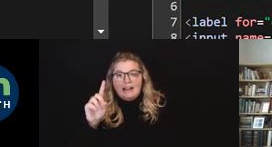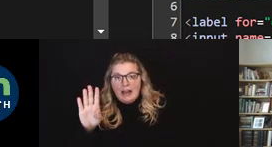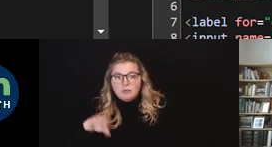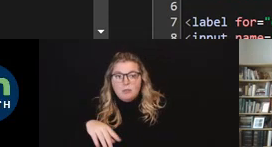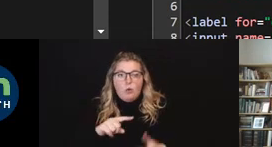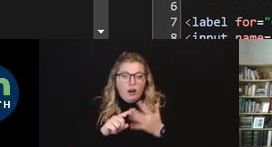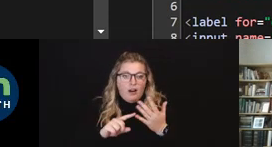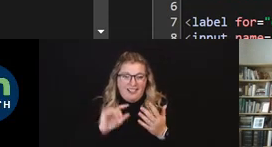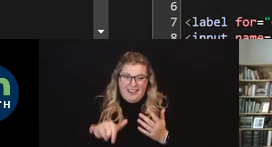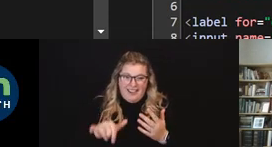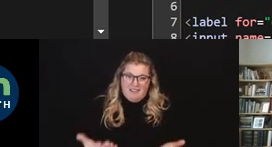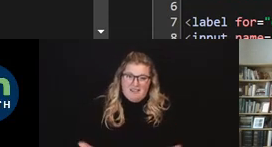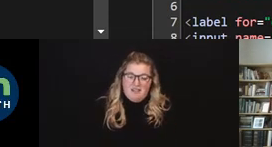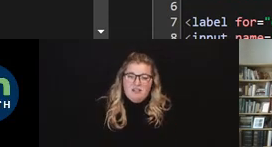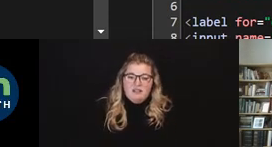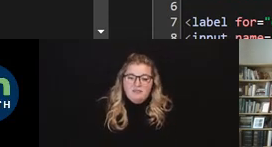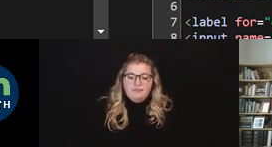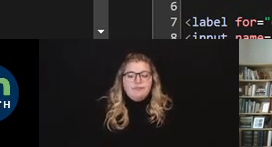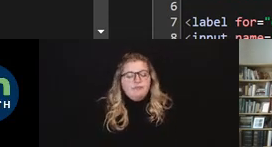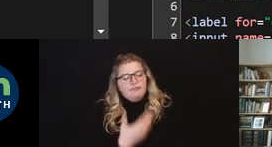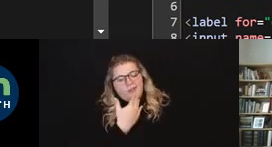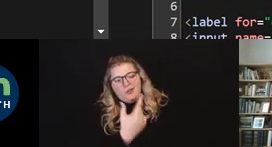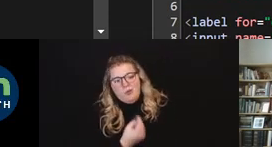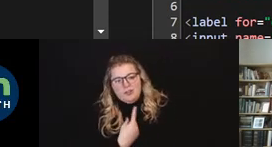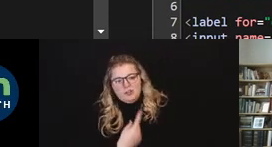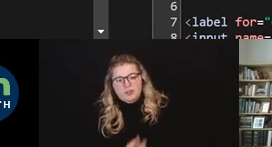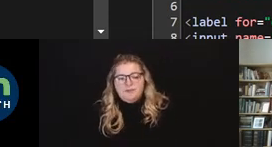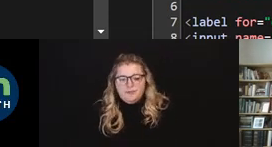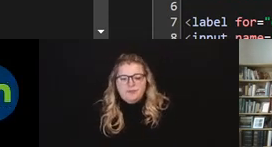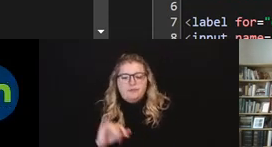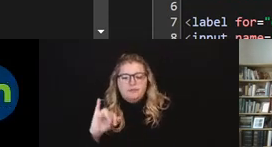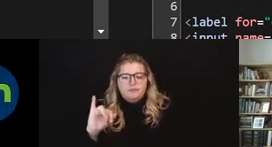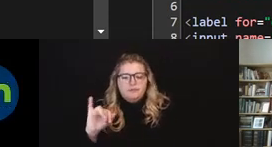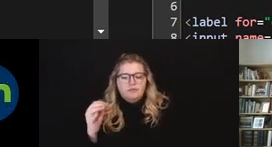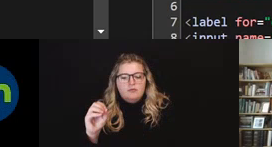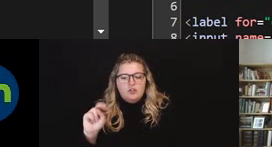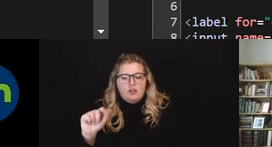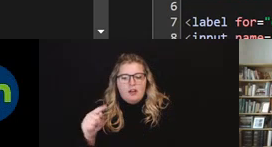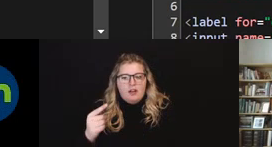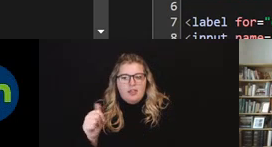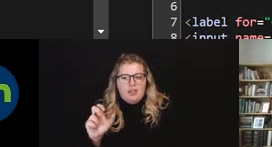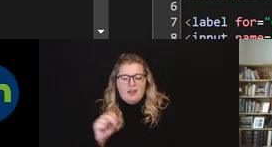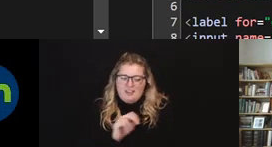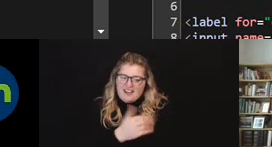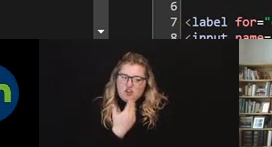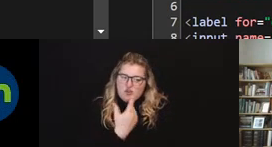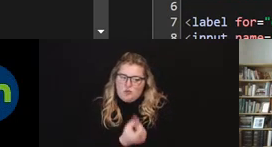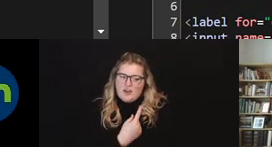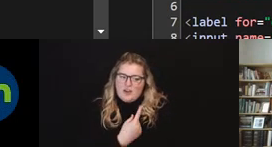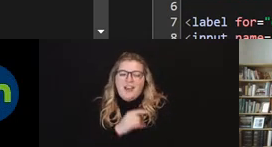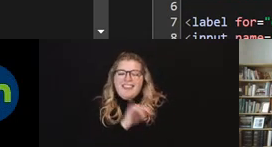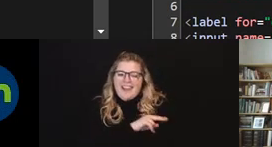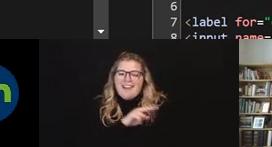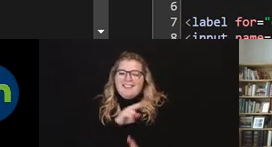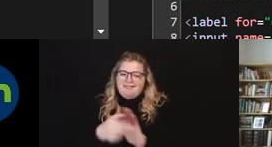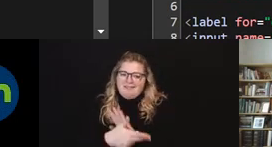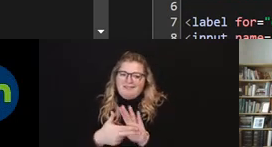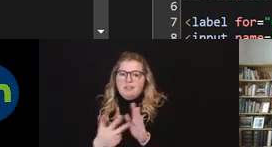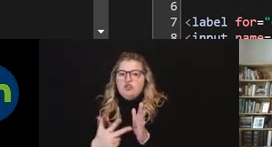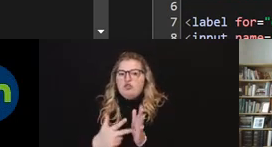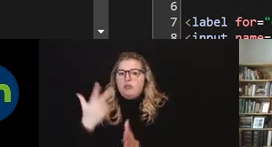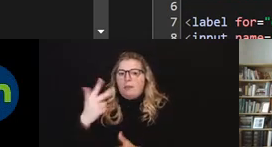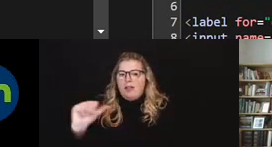like that? That's a good question, and that's part of why it is AAA. Is there's a recognition in 2.1?